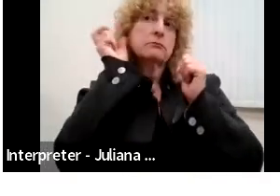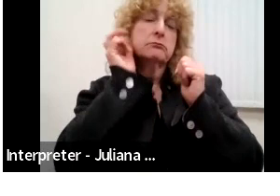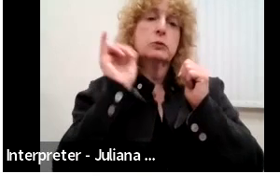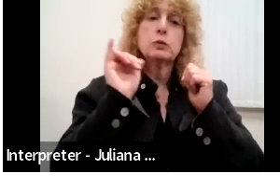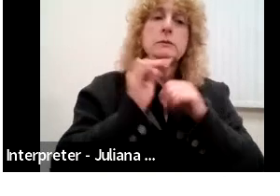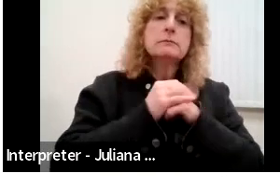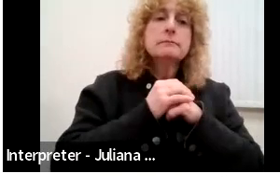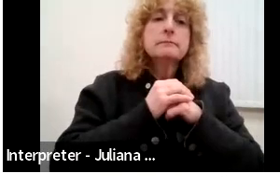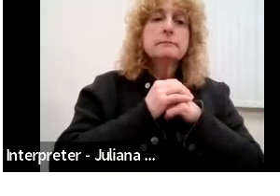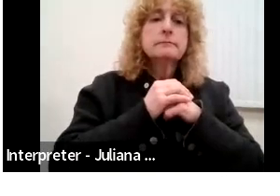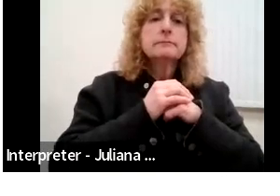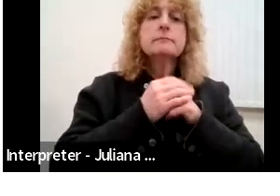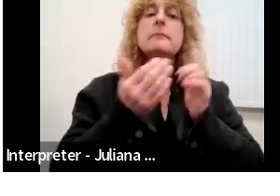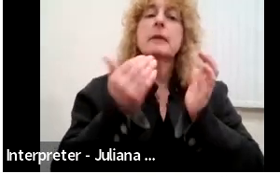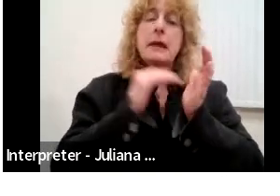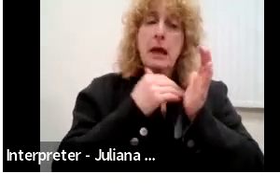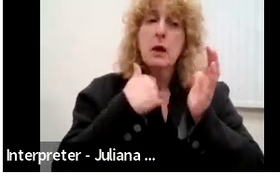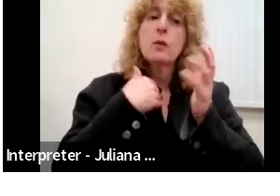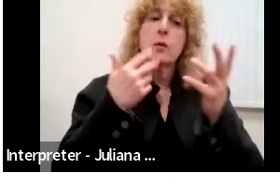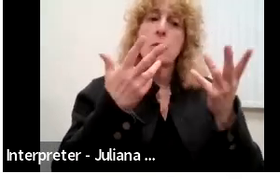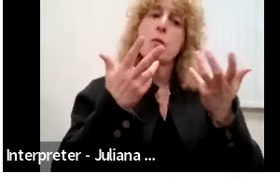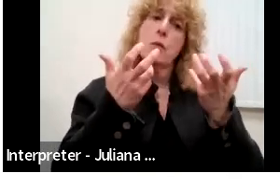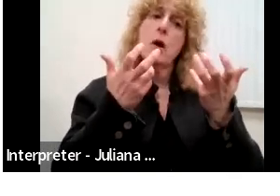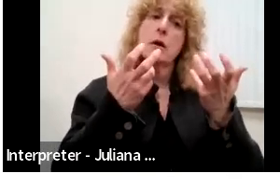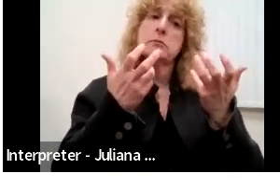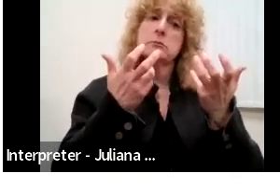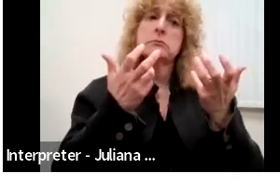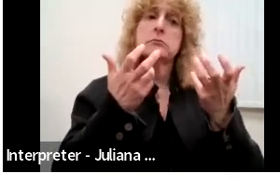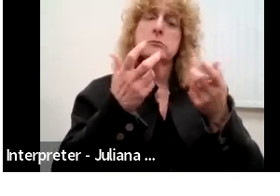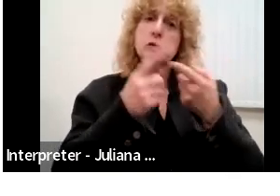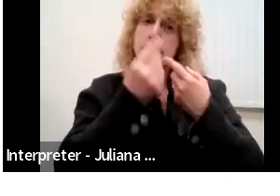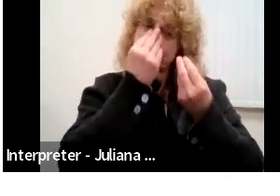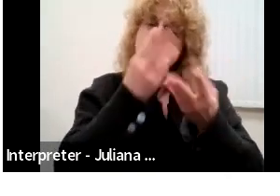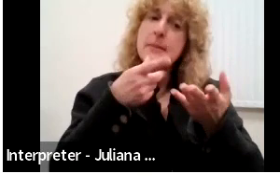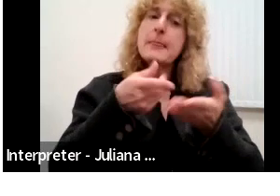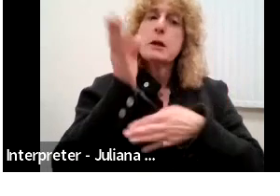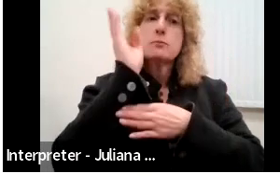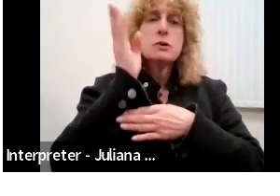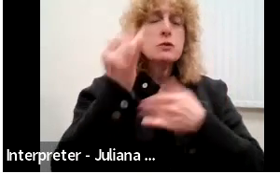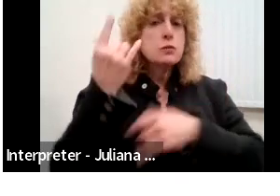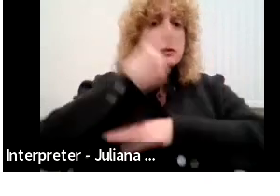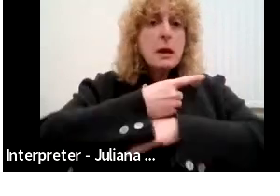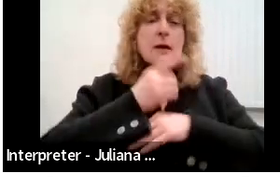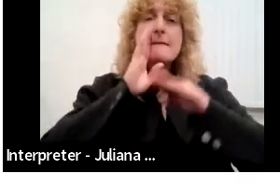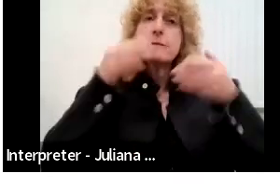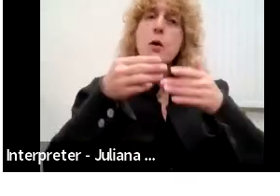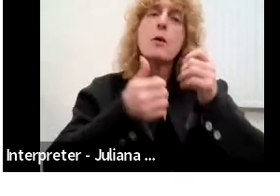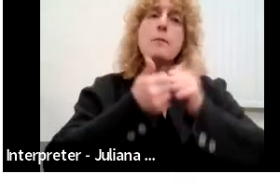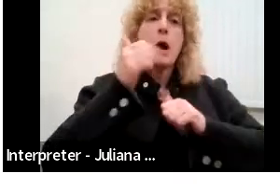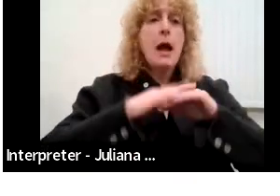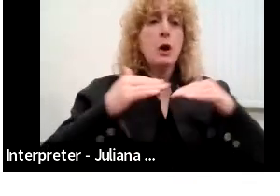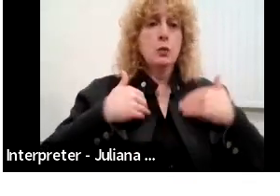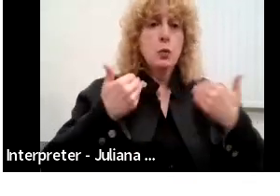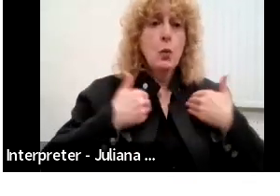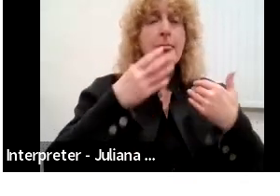So again, we do want to note that this presentation today will focus primarily on youth and mental health.